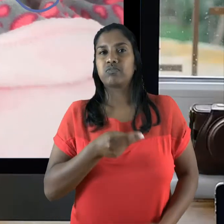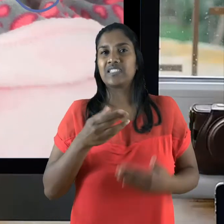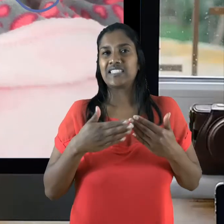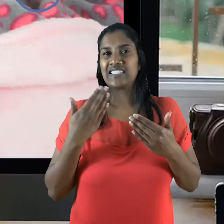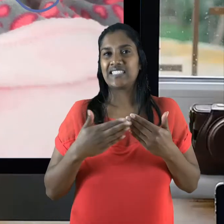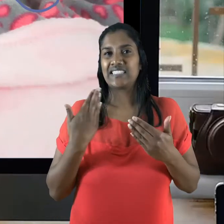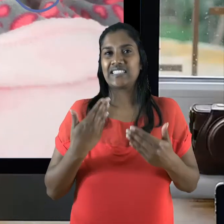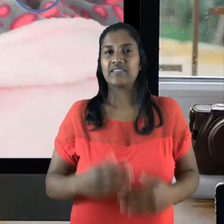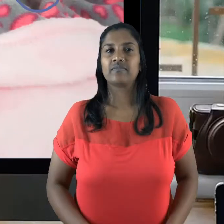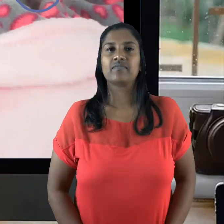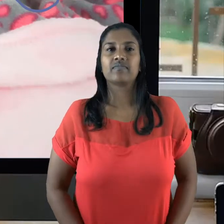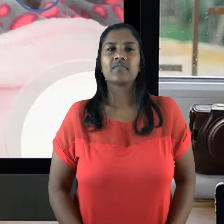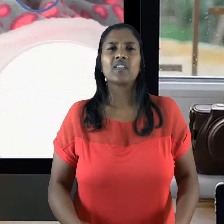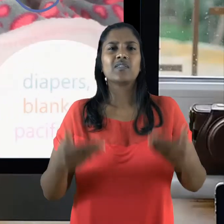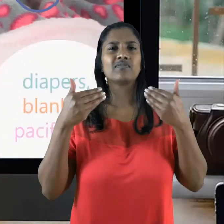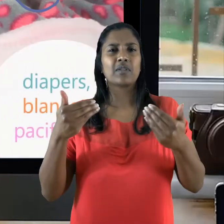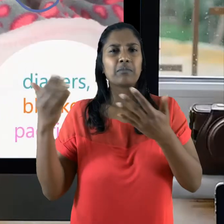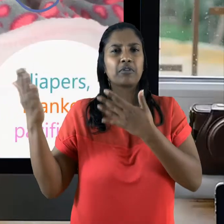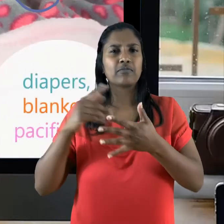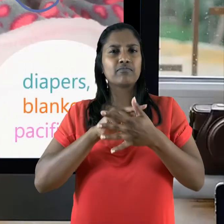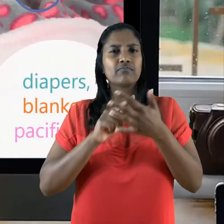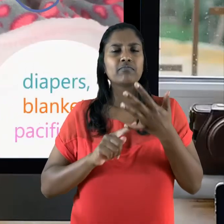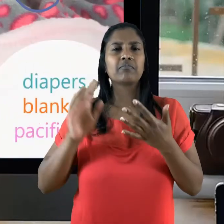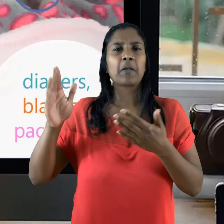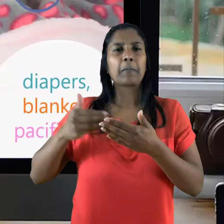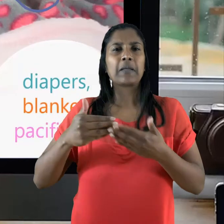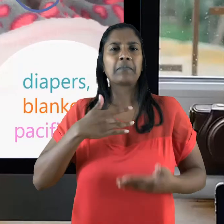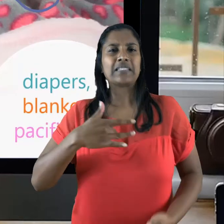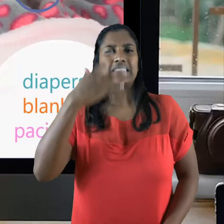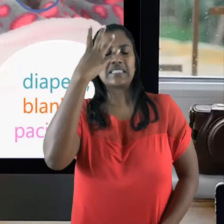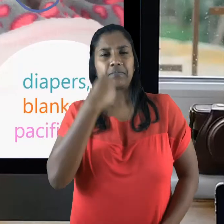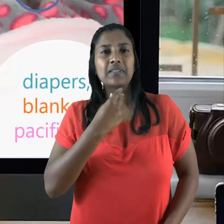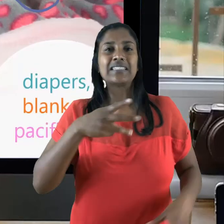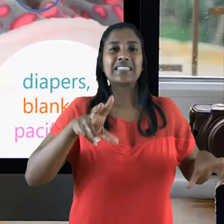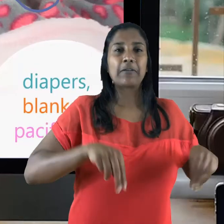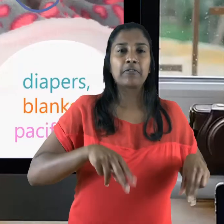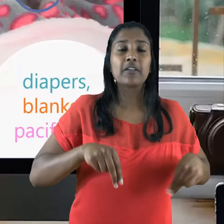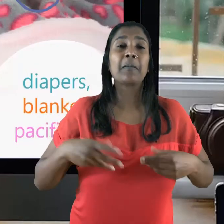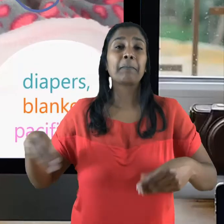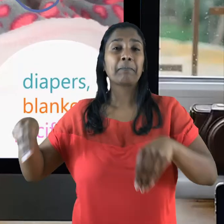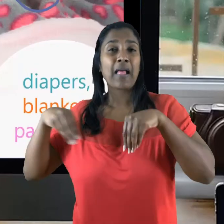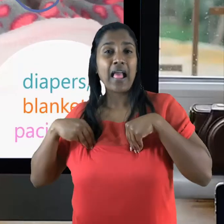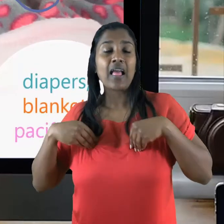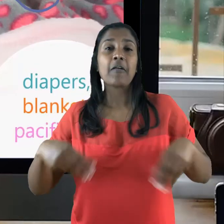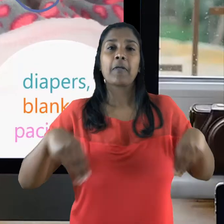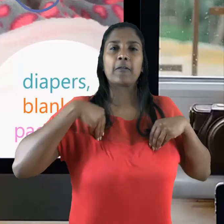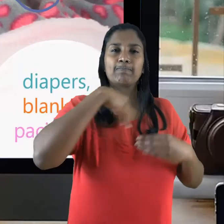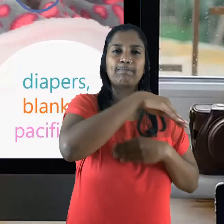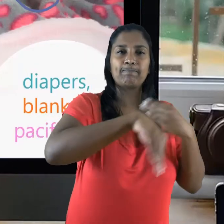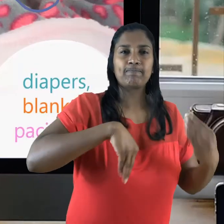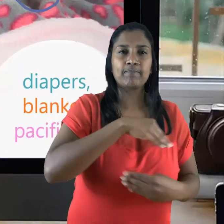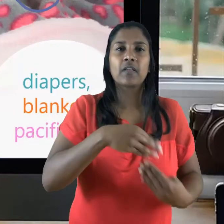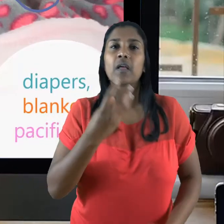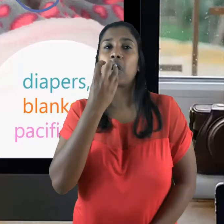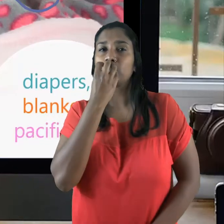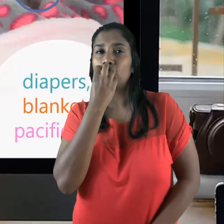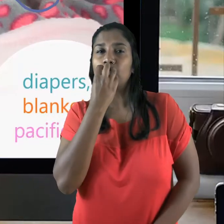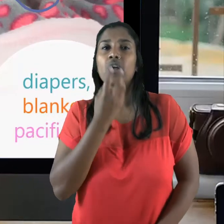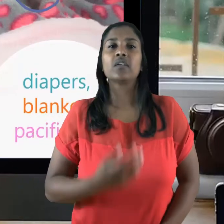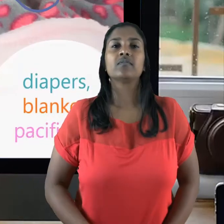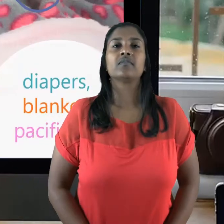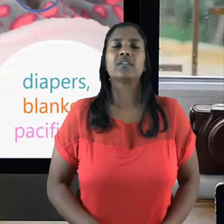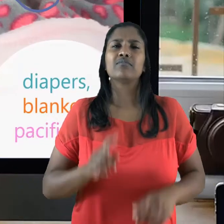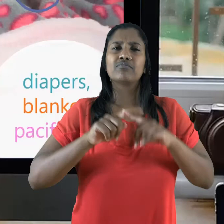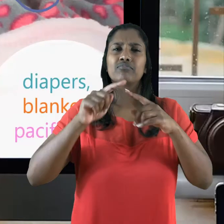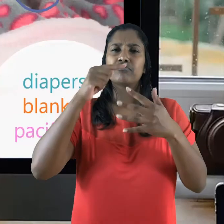anything else that makes sleeping more likely. Diapers, a blanket, swaddling blankets are great. If your baby uses a pacifier,